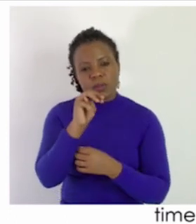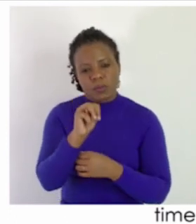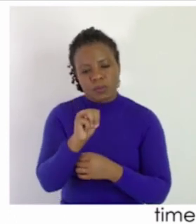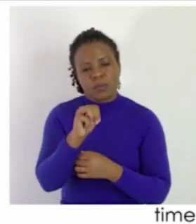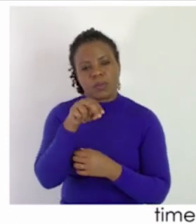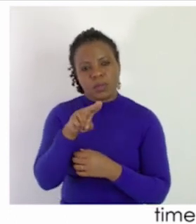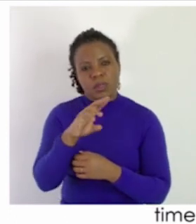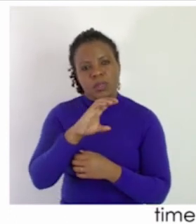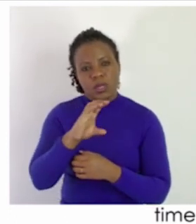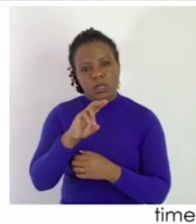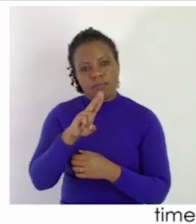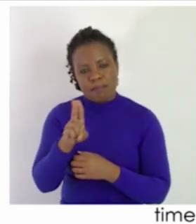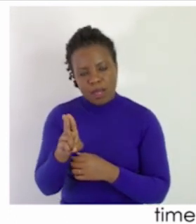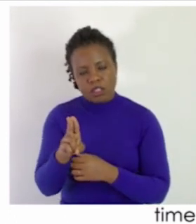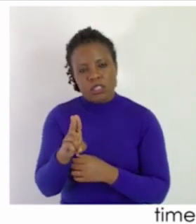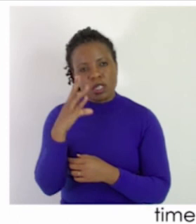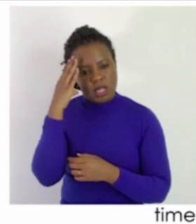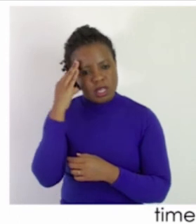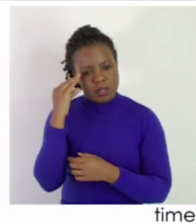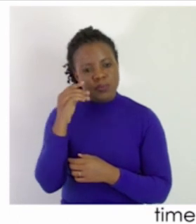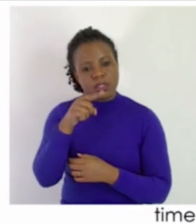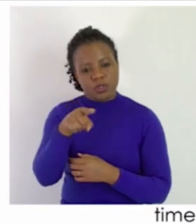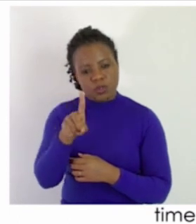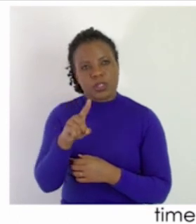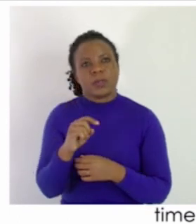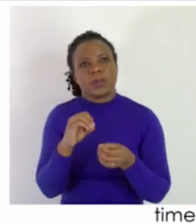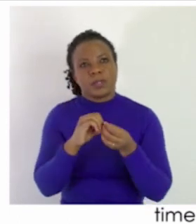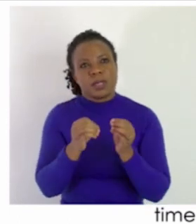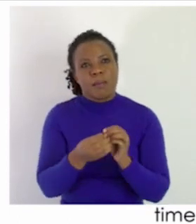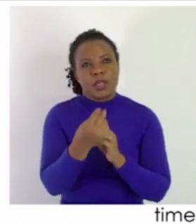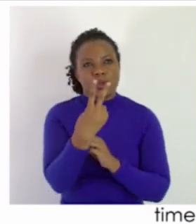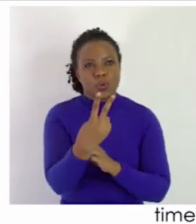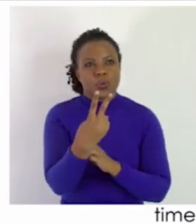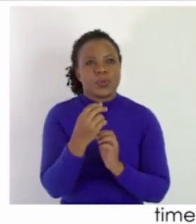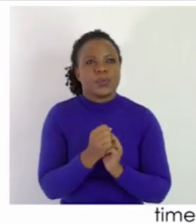have much experience. Number 2,